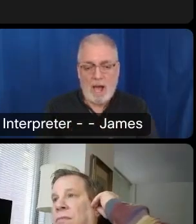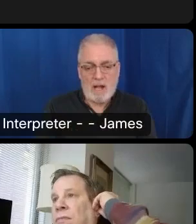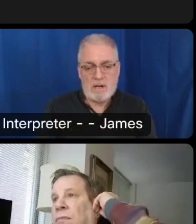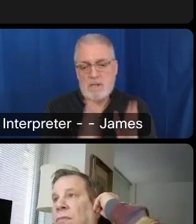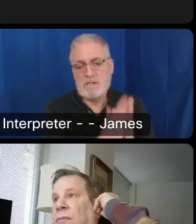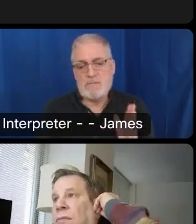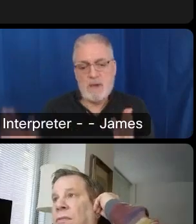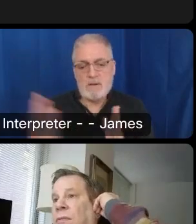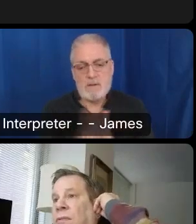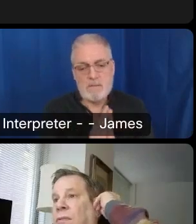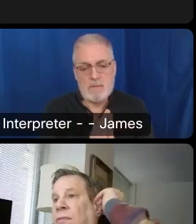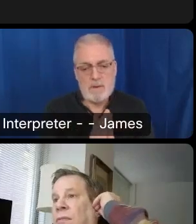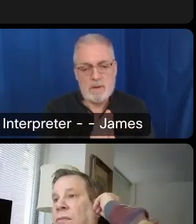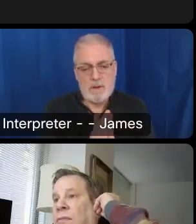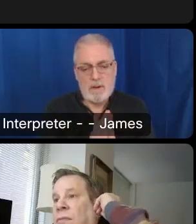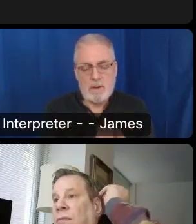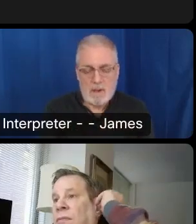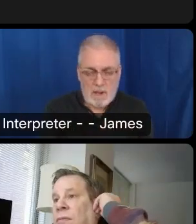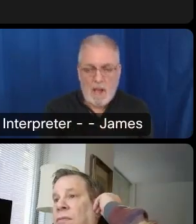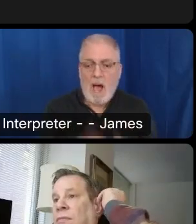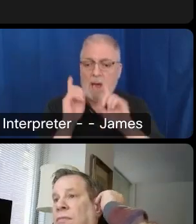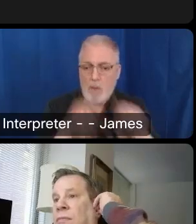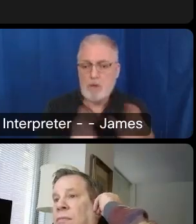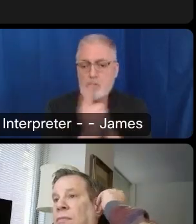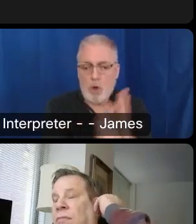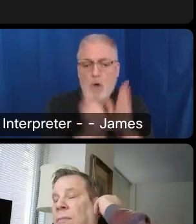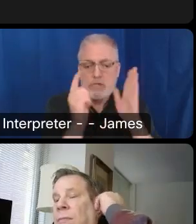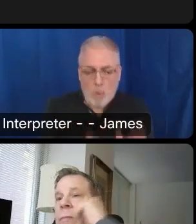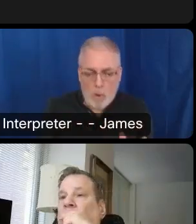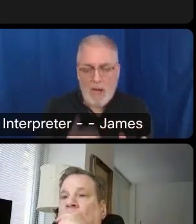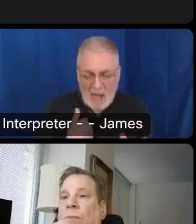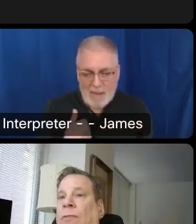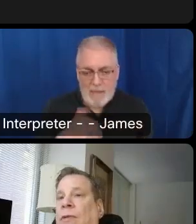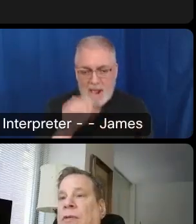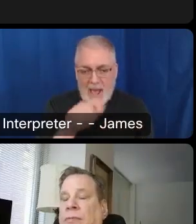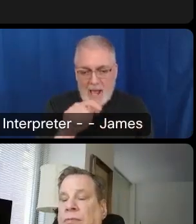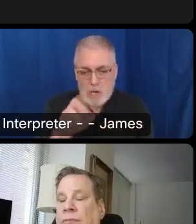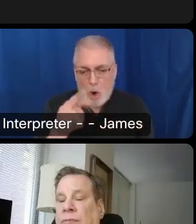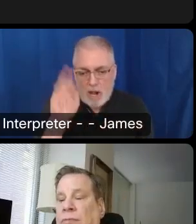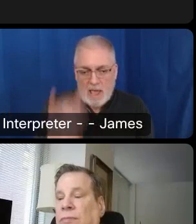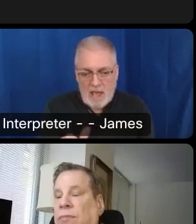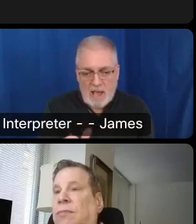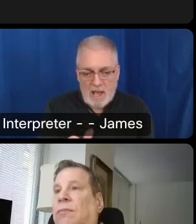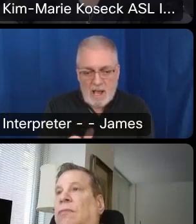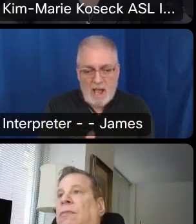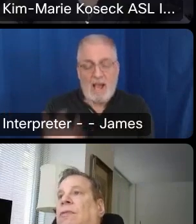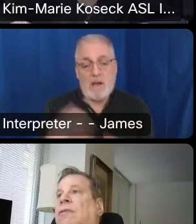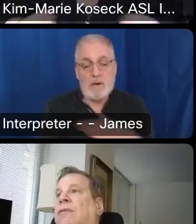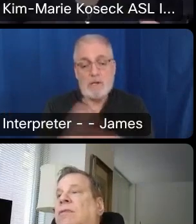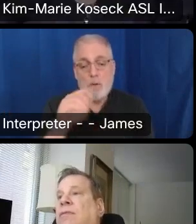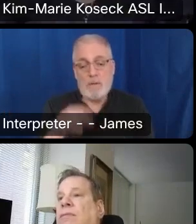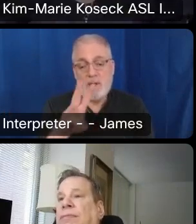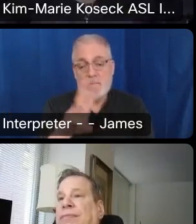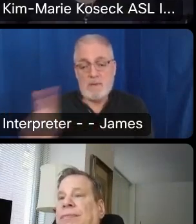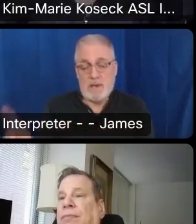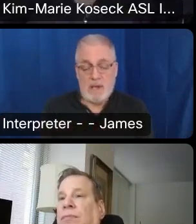school. I'm an admitted attorney, and I can't make sense of OPWDD. People ask me questions, and my eyes glaze over. And you would think